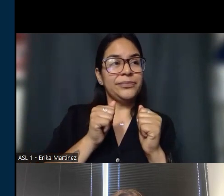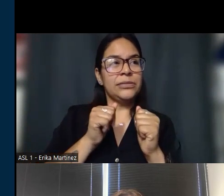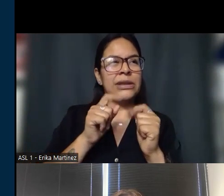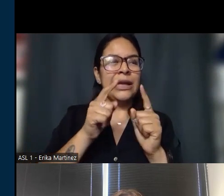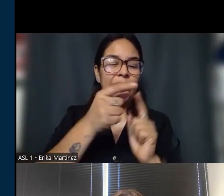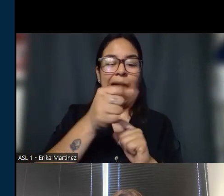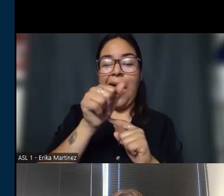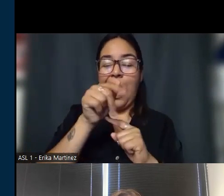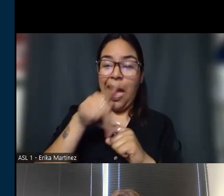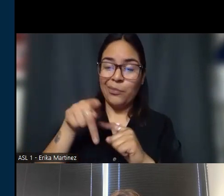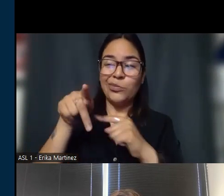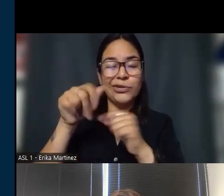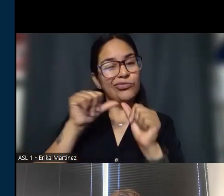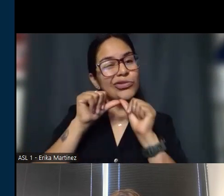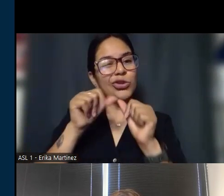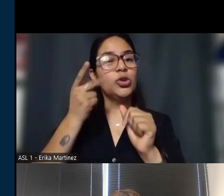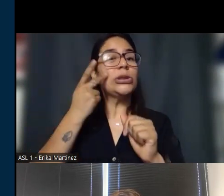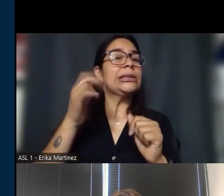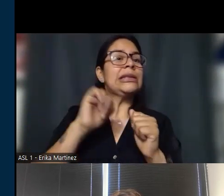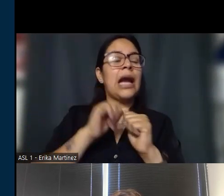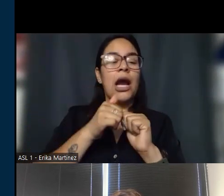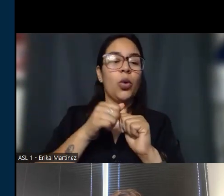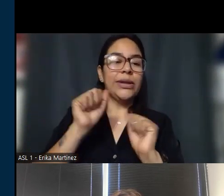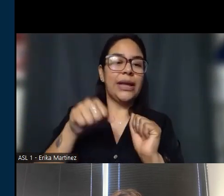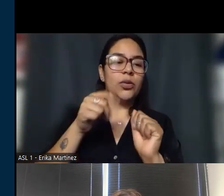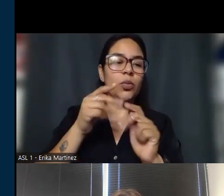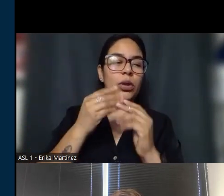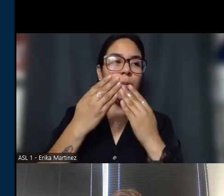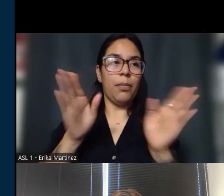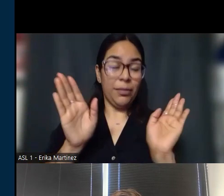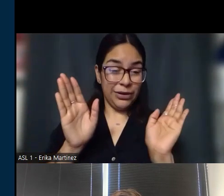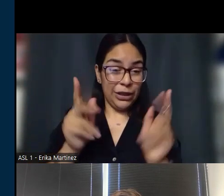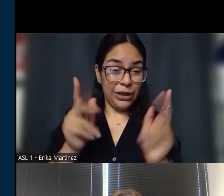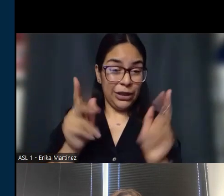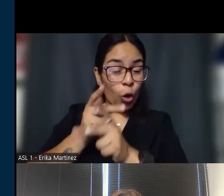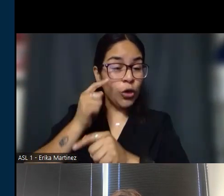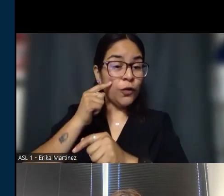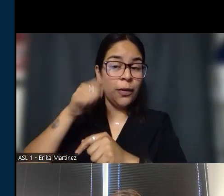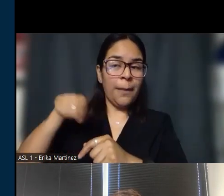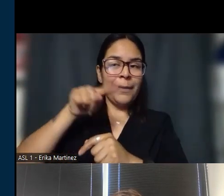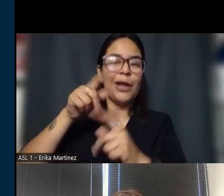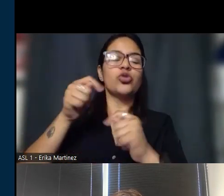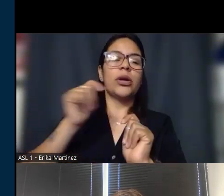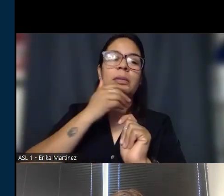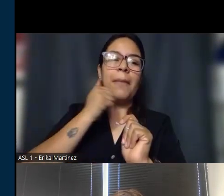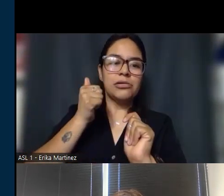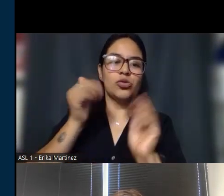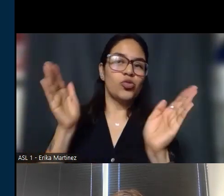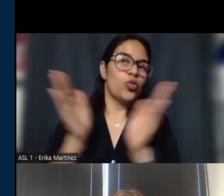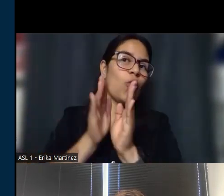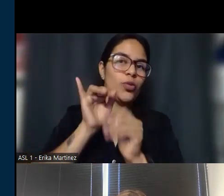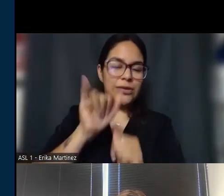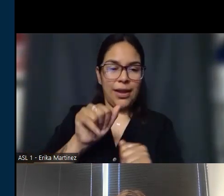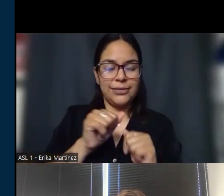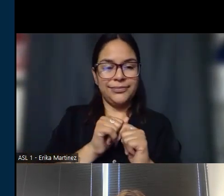how having a state office on public guardian would serve to alleviate those gaps. On our education